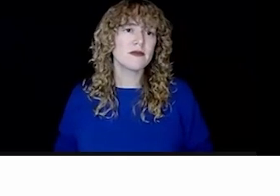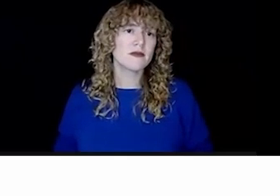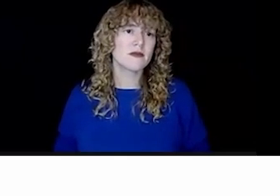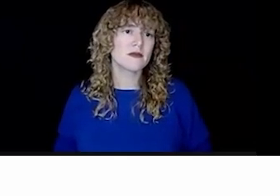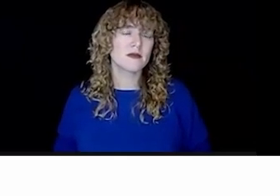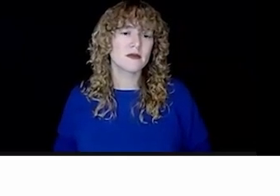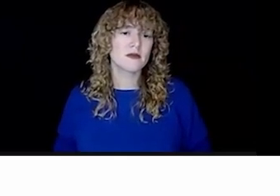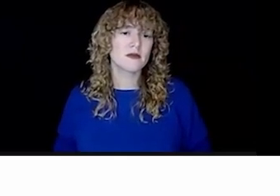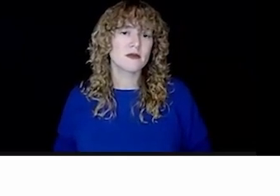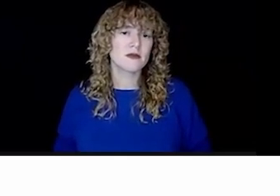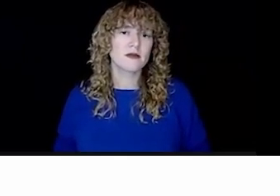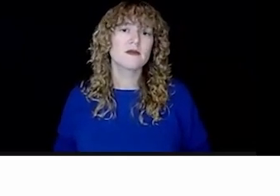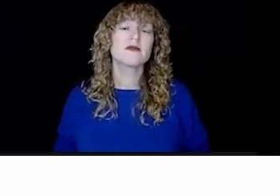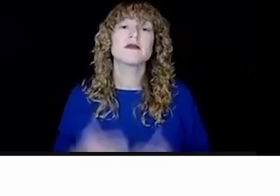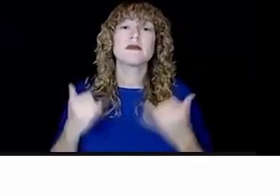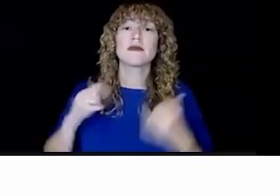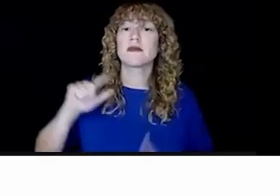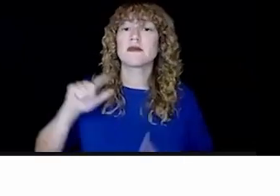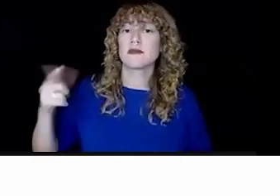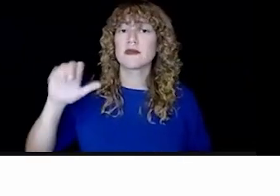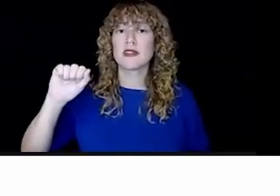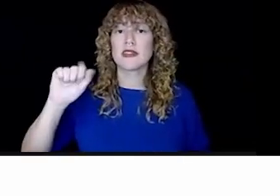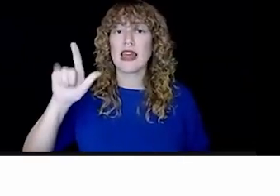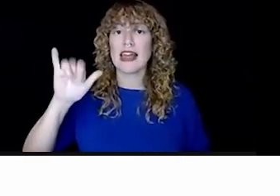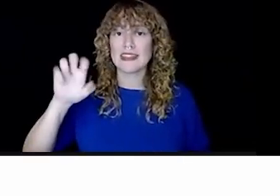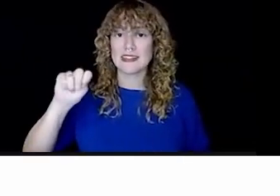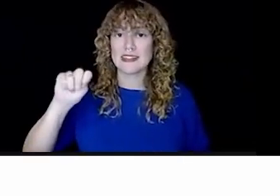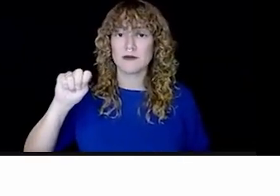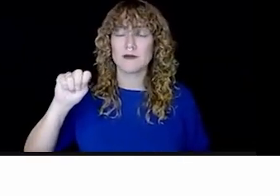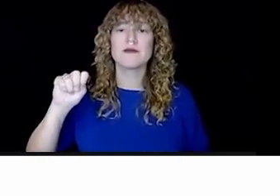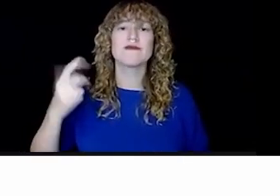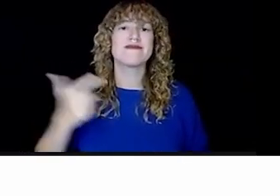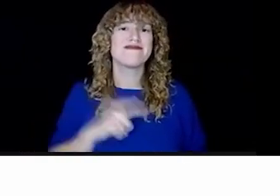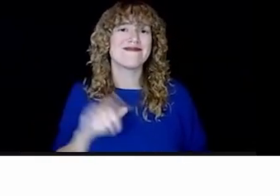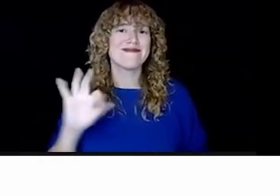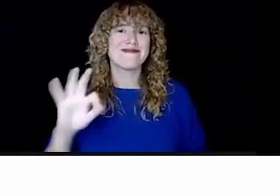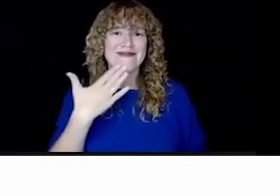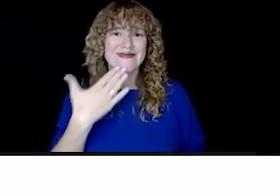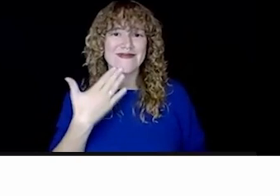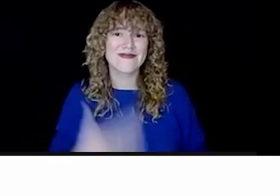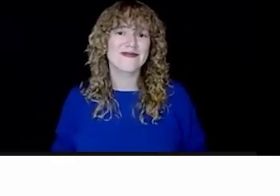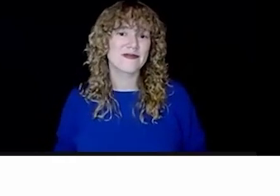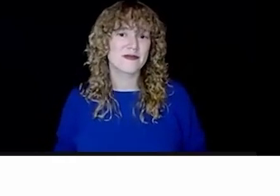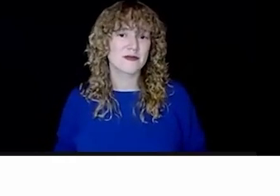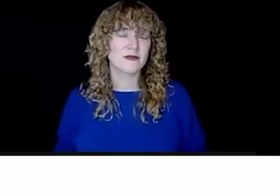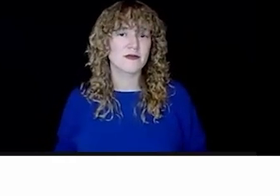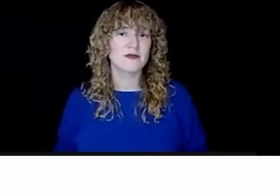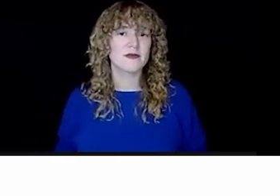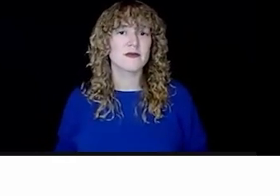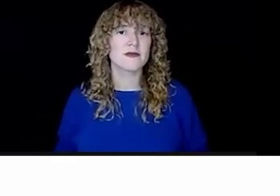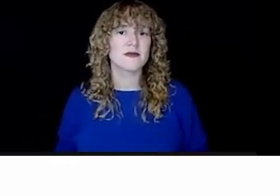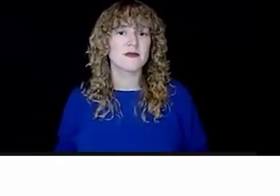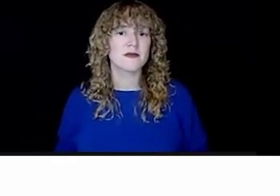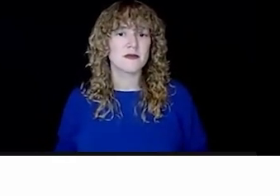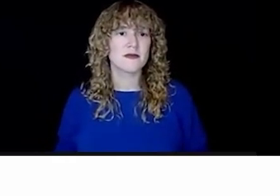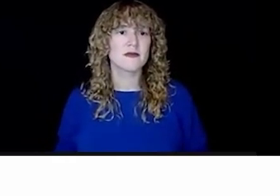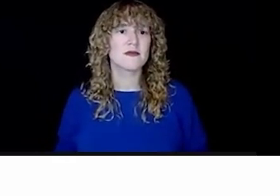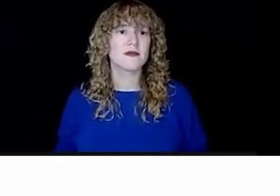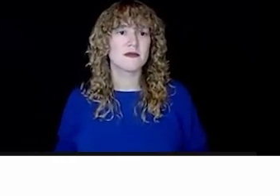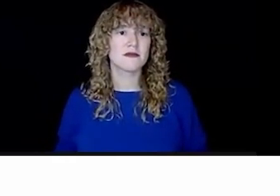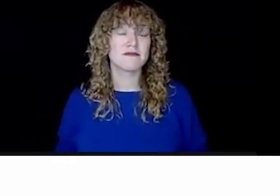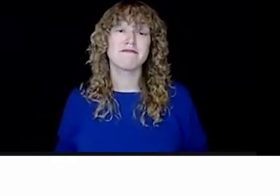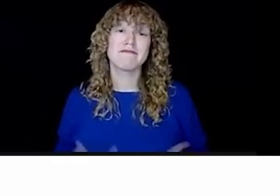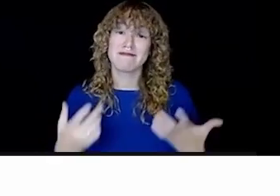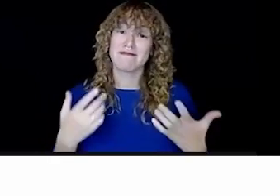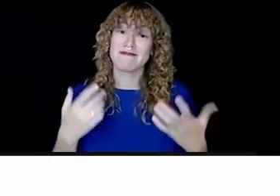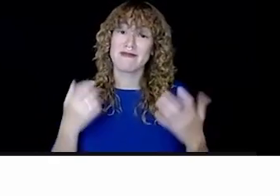I'll pass it on to Alison now. Thank you, Ziad. So as you can see, there's a lot of exciting research